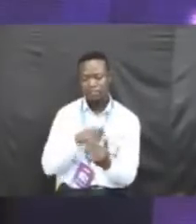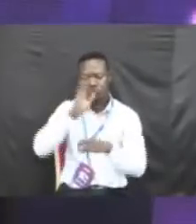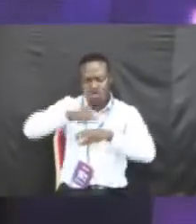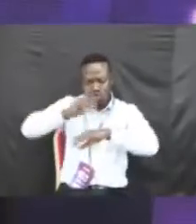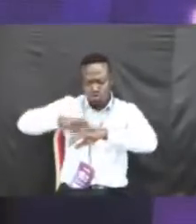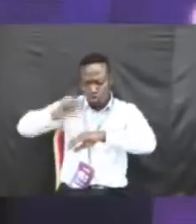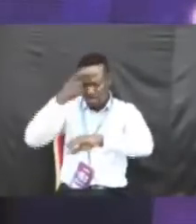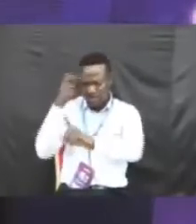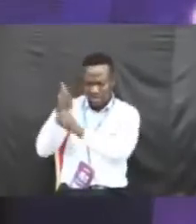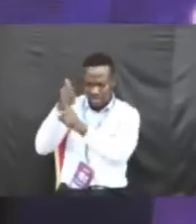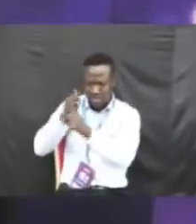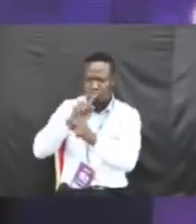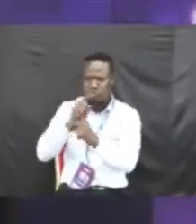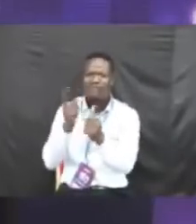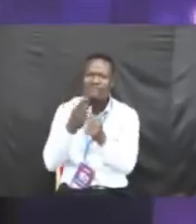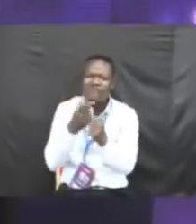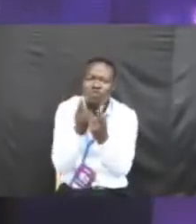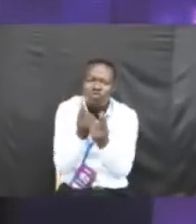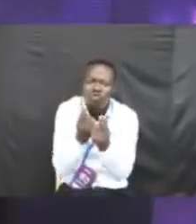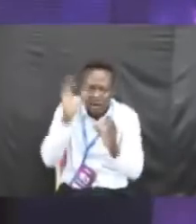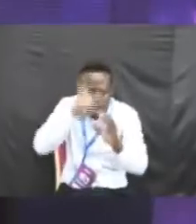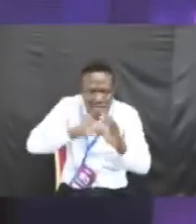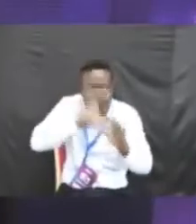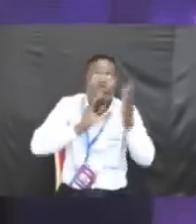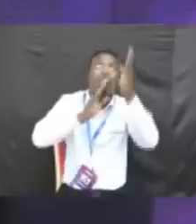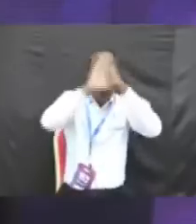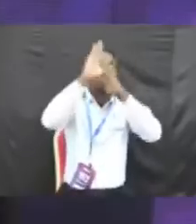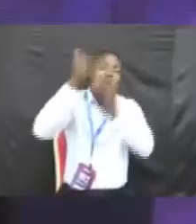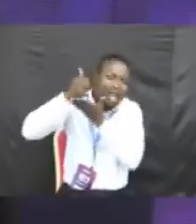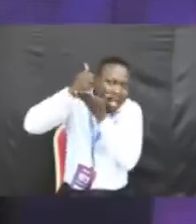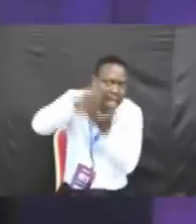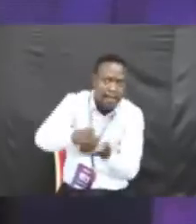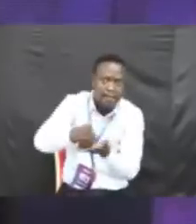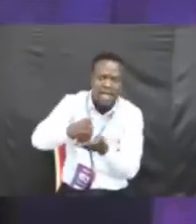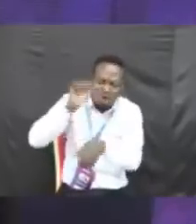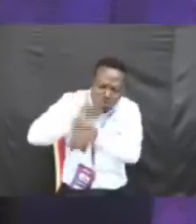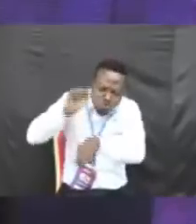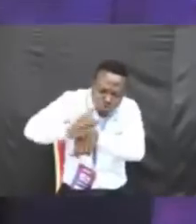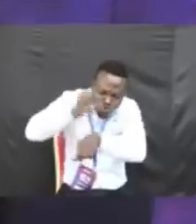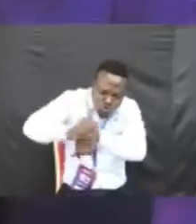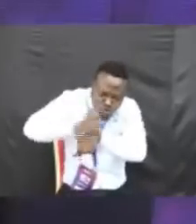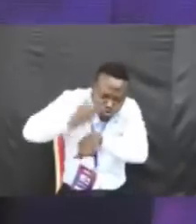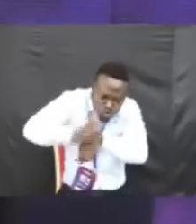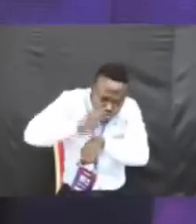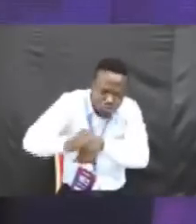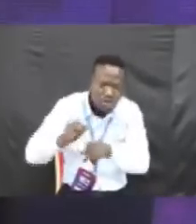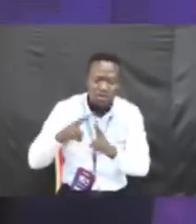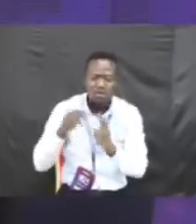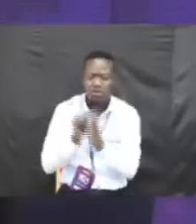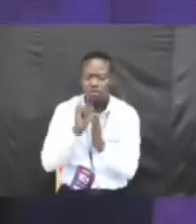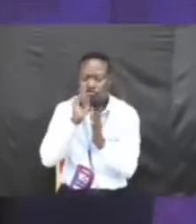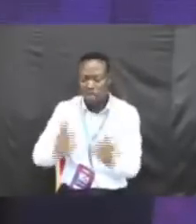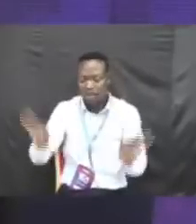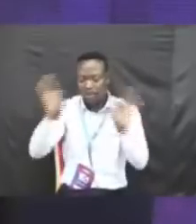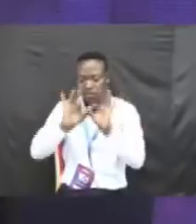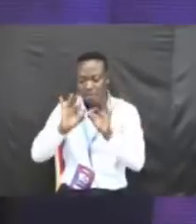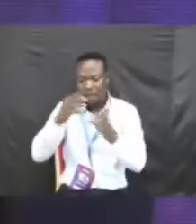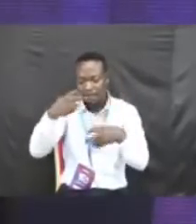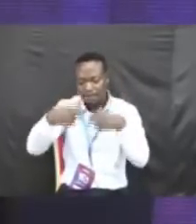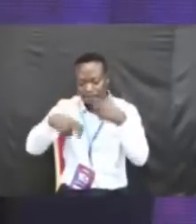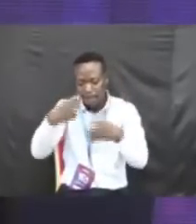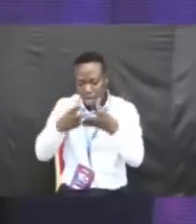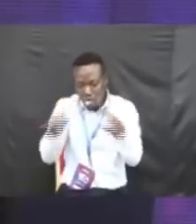government to seek God's intervention and work hard on this important matter.